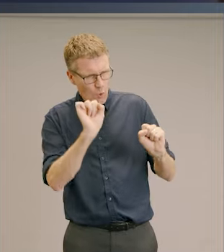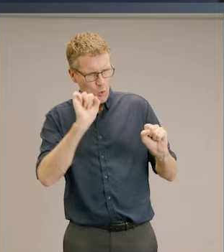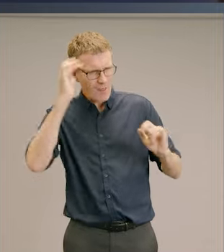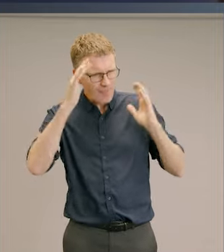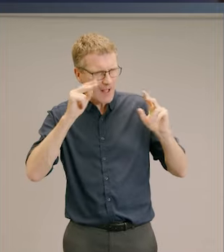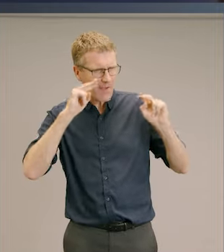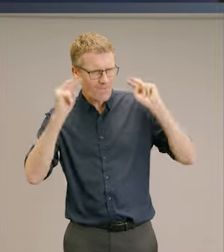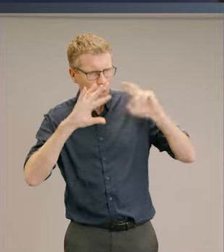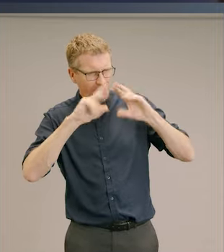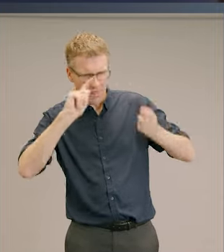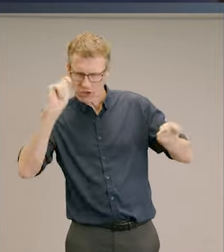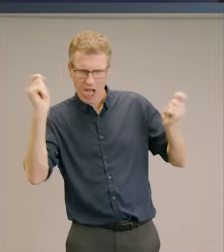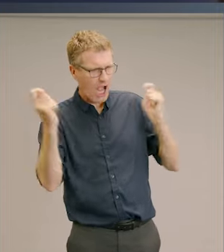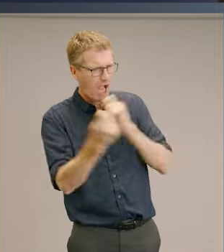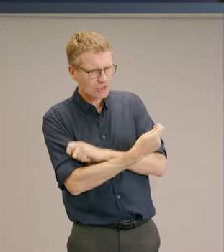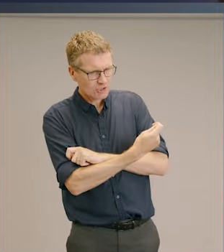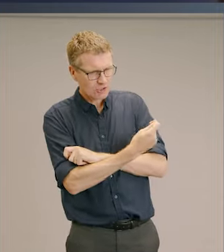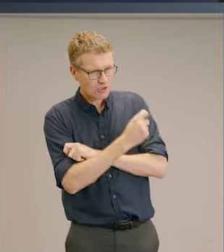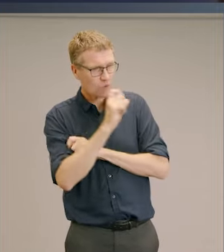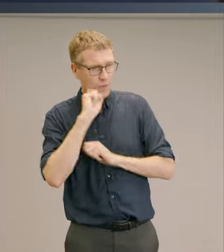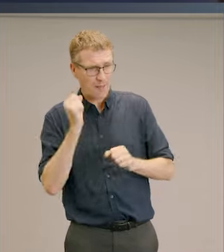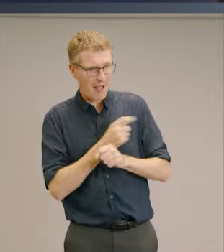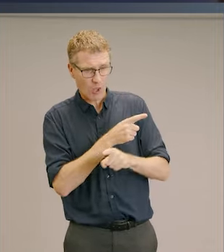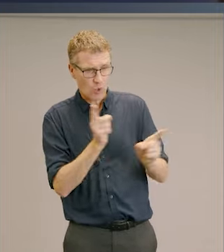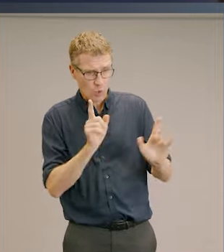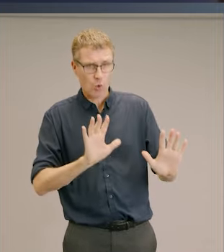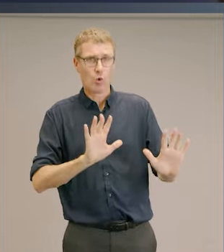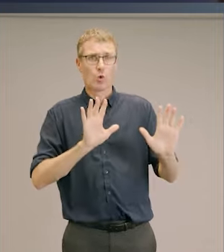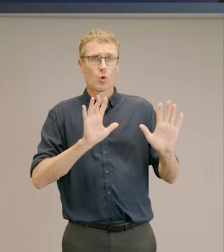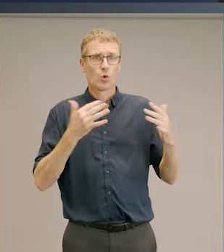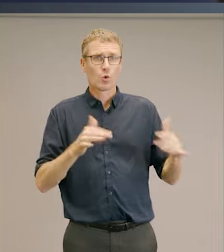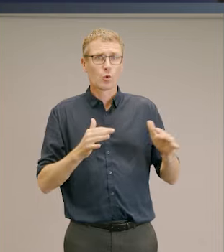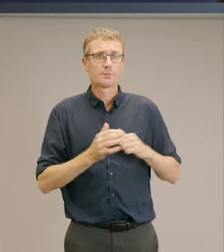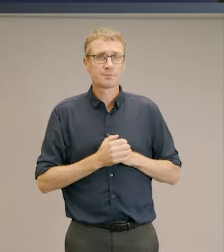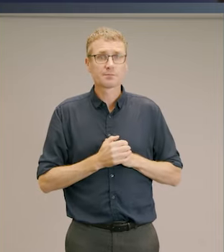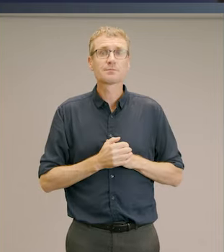giving. Repent, change your thinking. This is going to mess with your head.